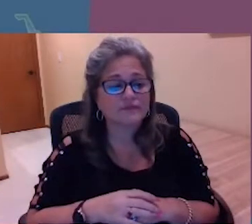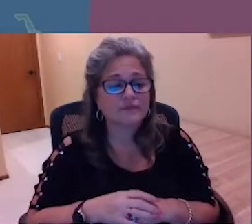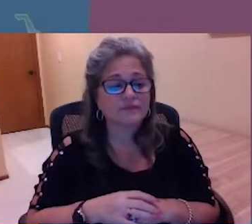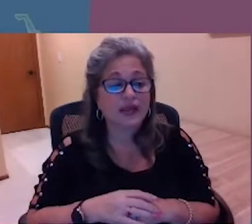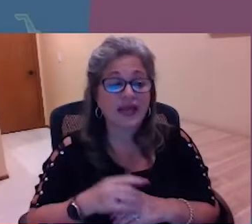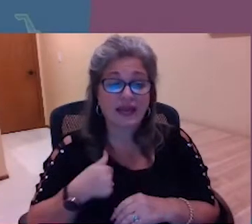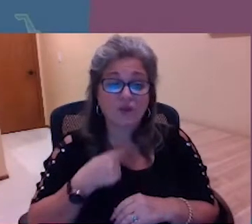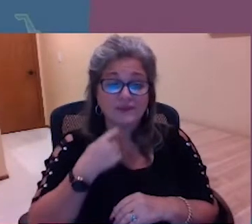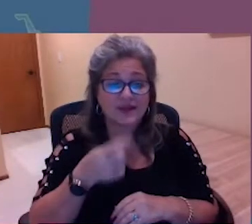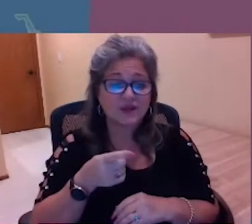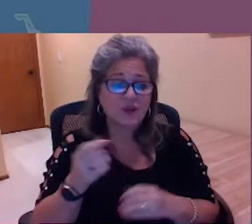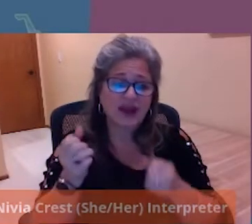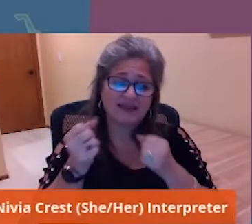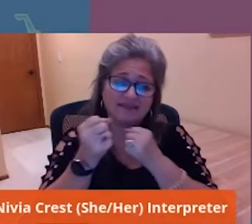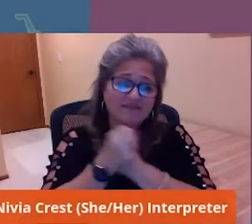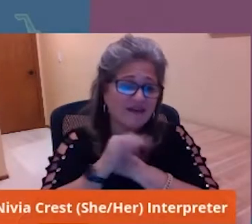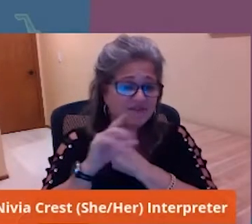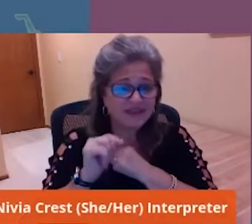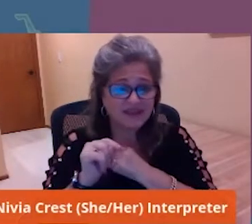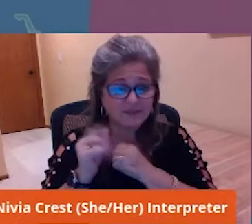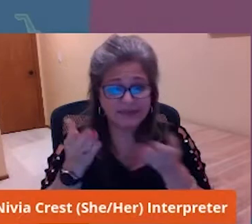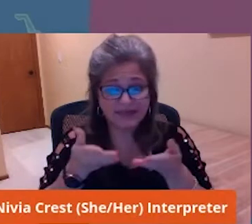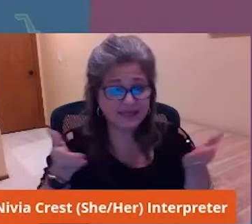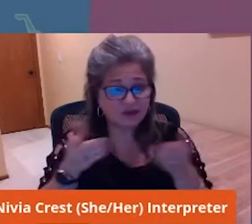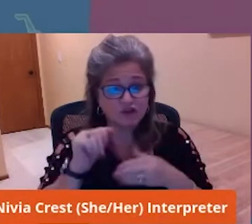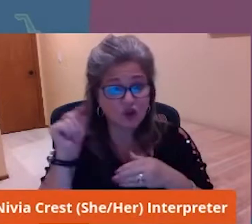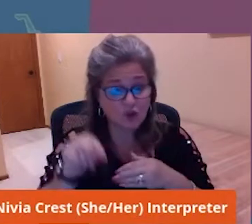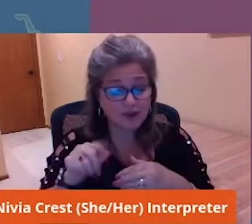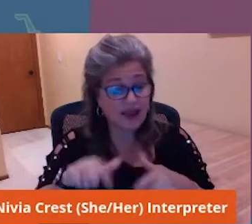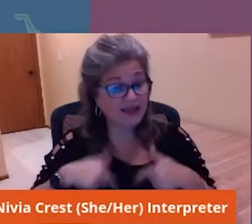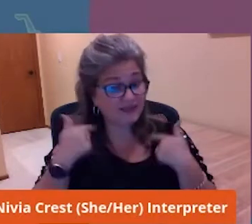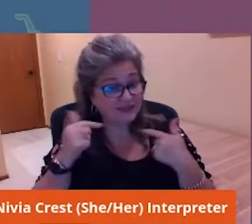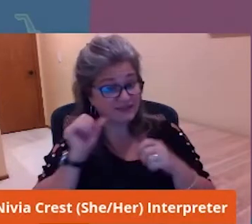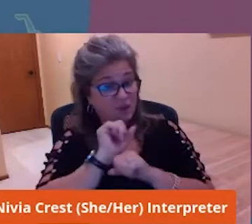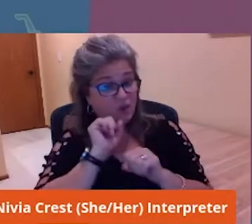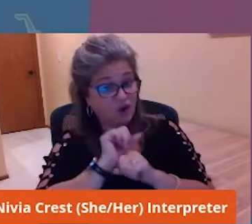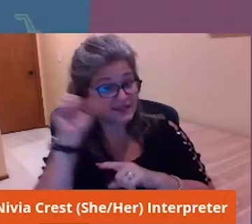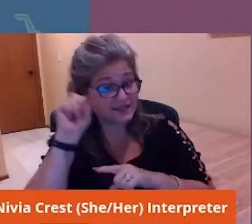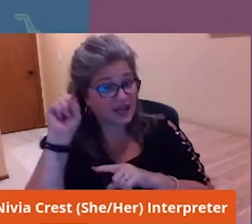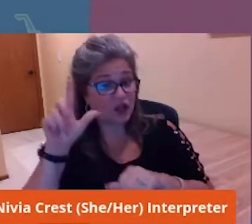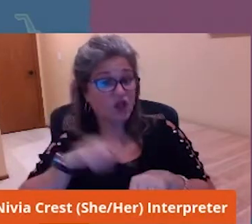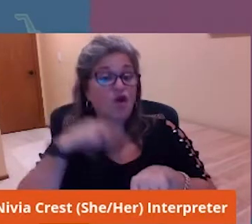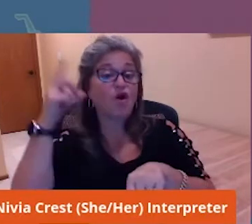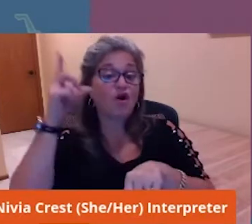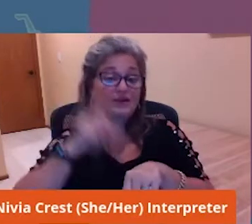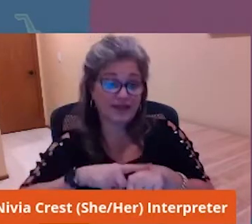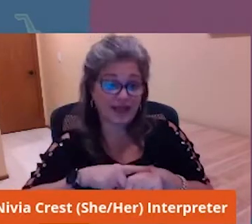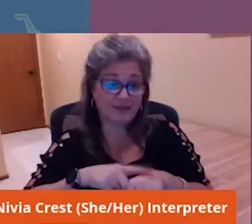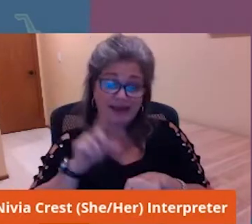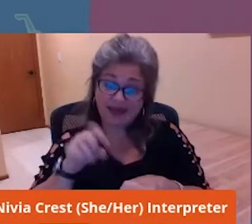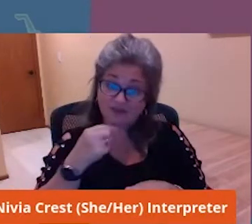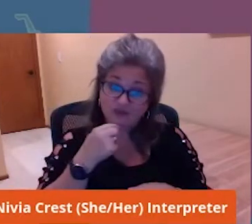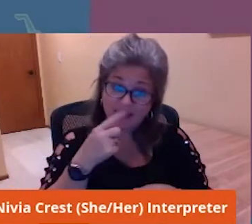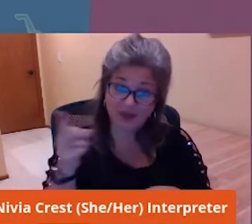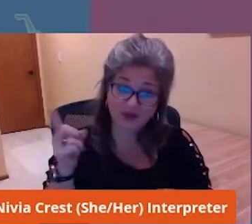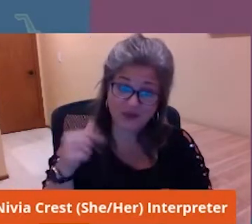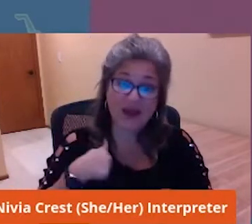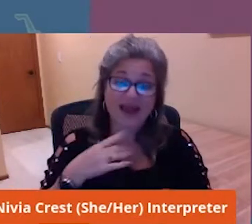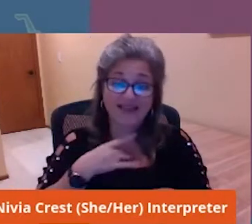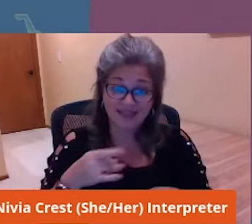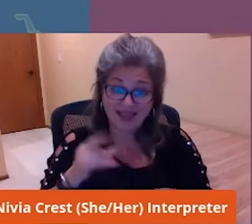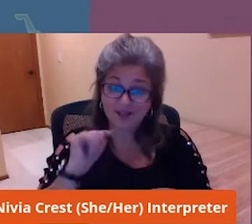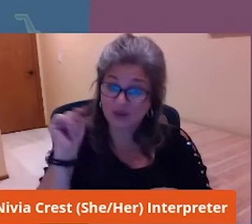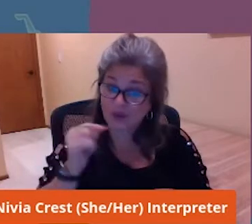loved it to be in Tacoma. You know, I lived and worked in Seattle for a long time, and I have to say, I like Tacoma